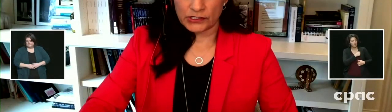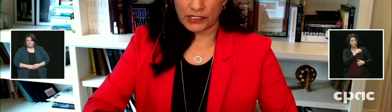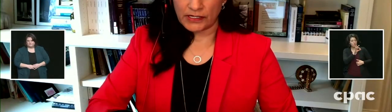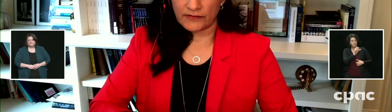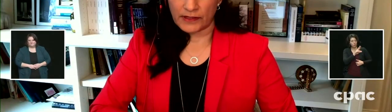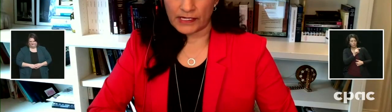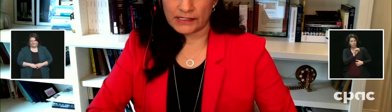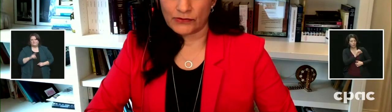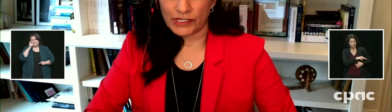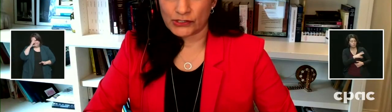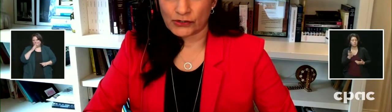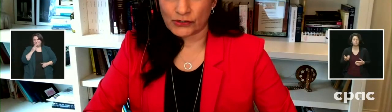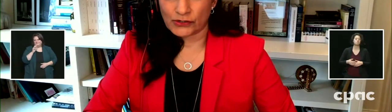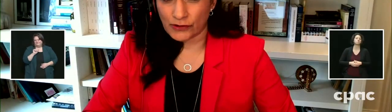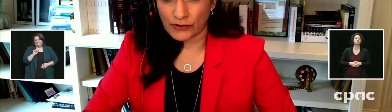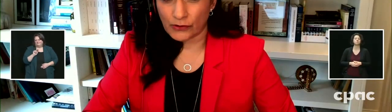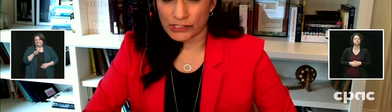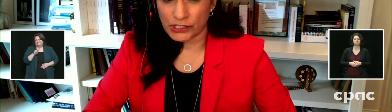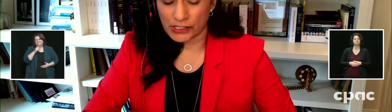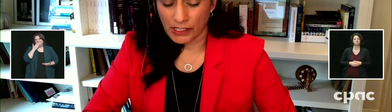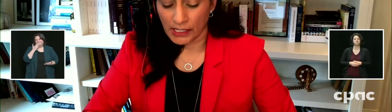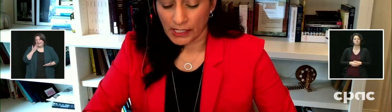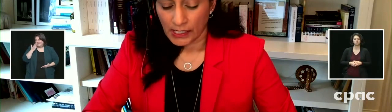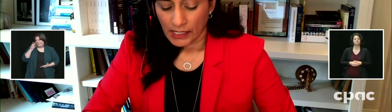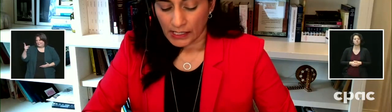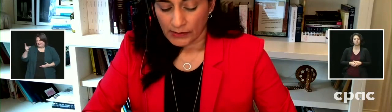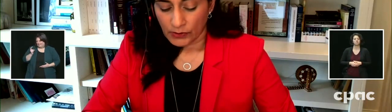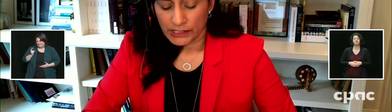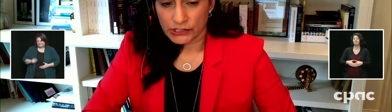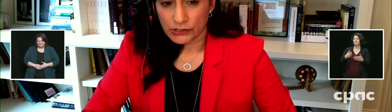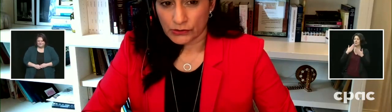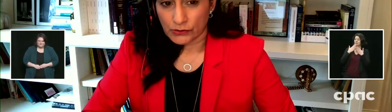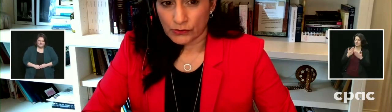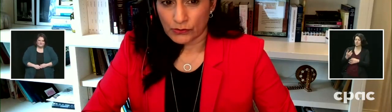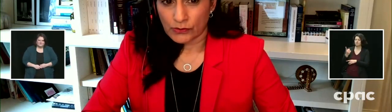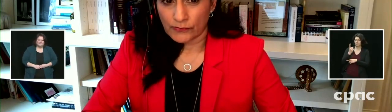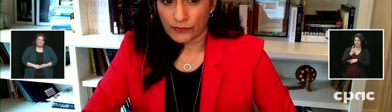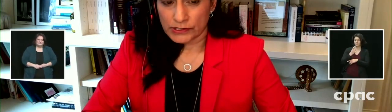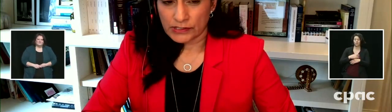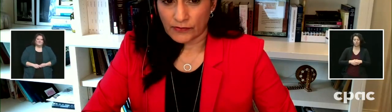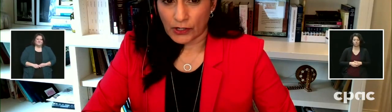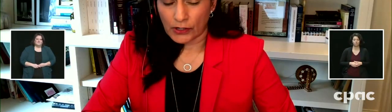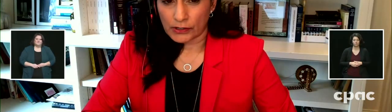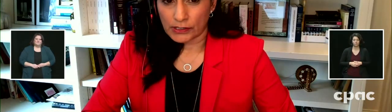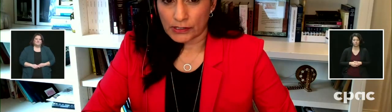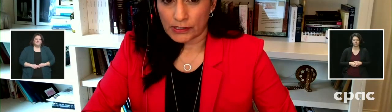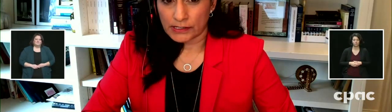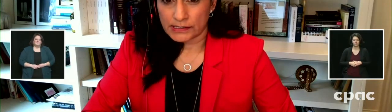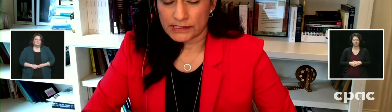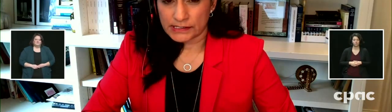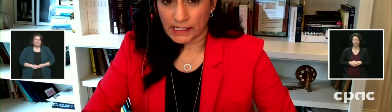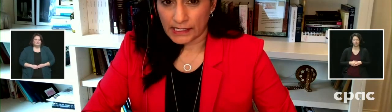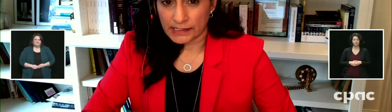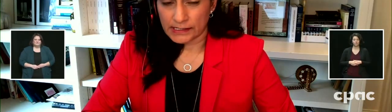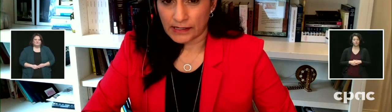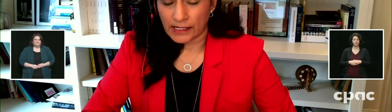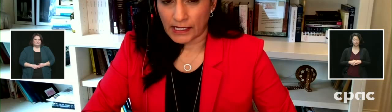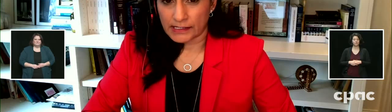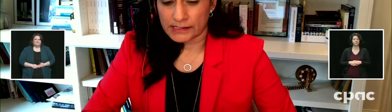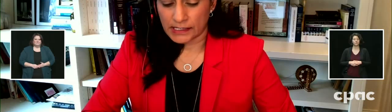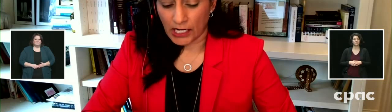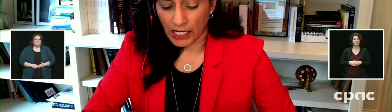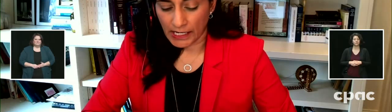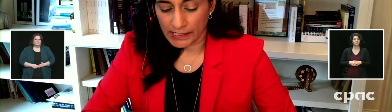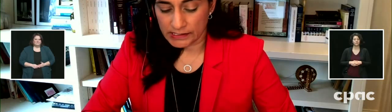Well, thanks, Jean-Yves, and thanks, Rachel, for the question. I want to, first of all, state